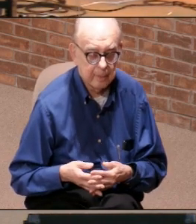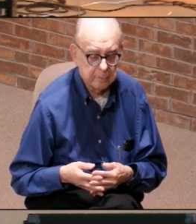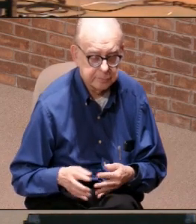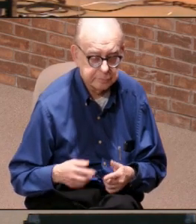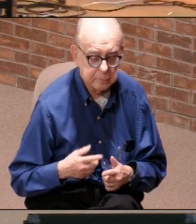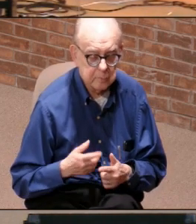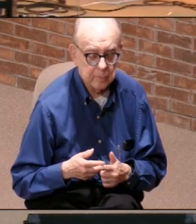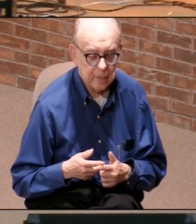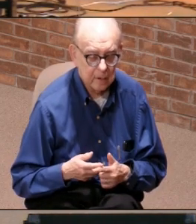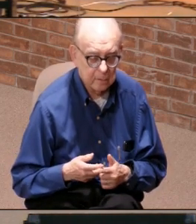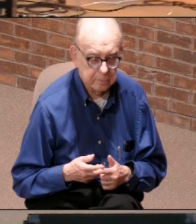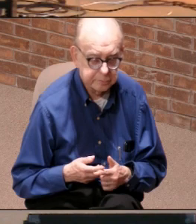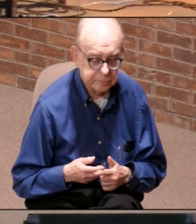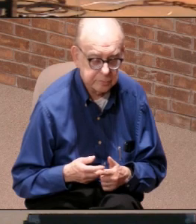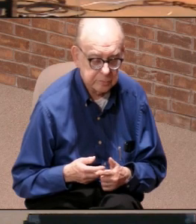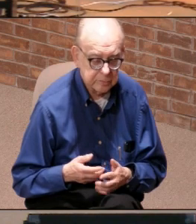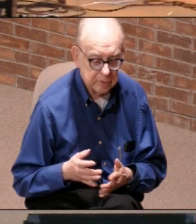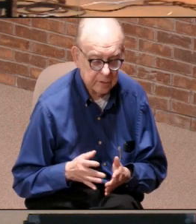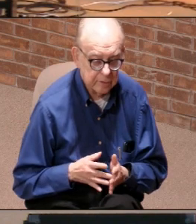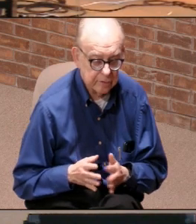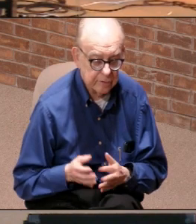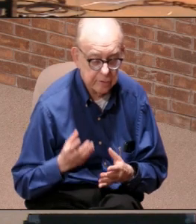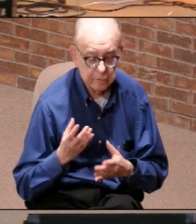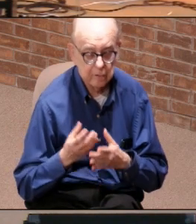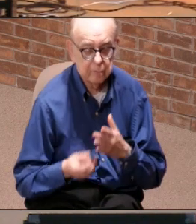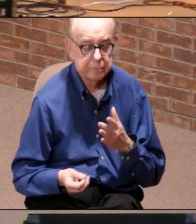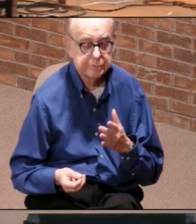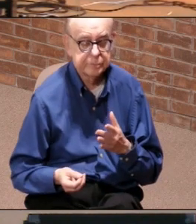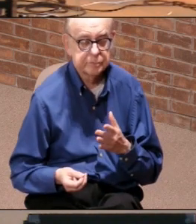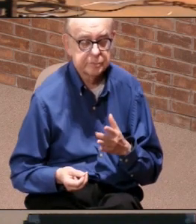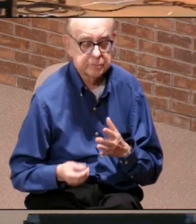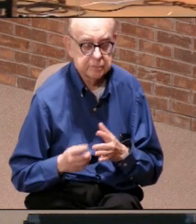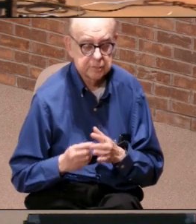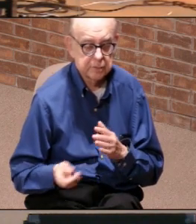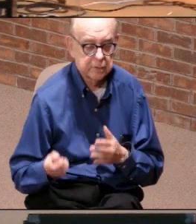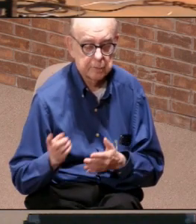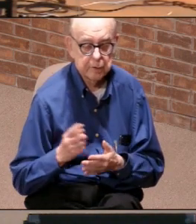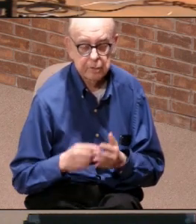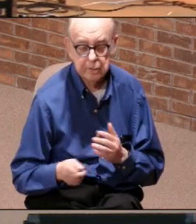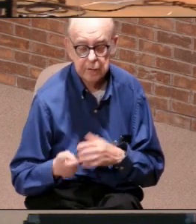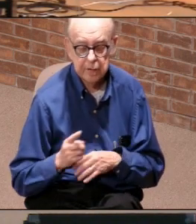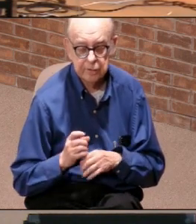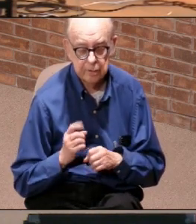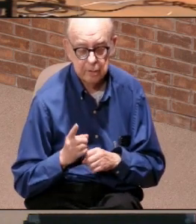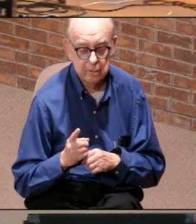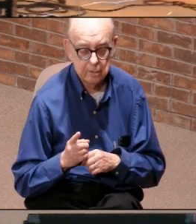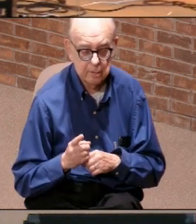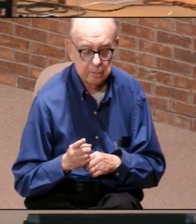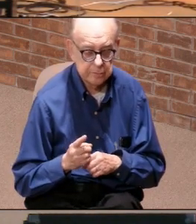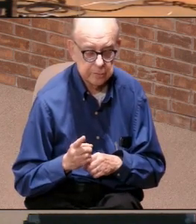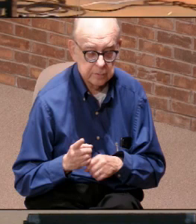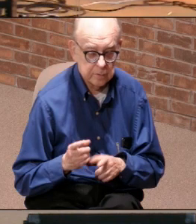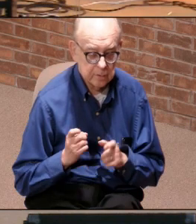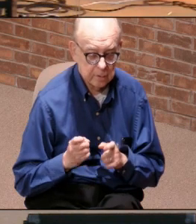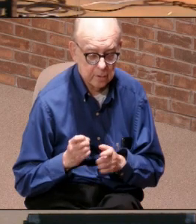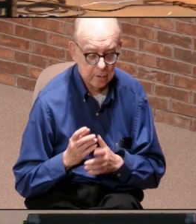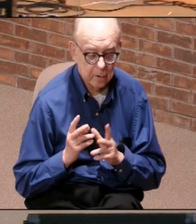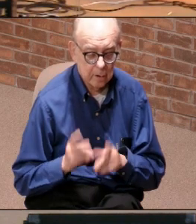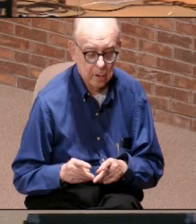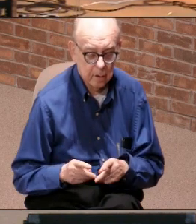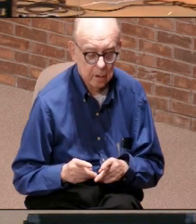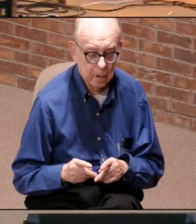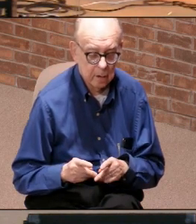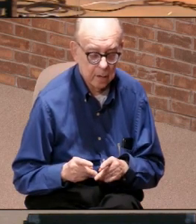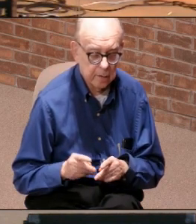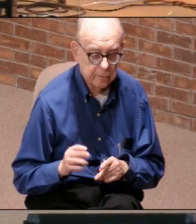And then he was gone. He disappeared till next year. Until all of a sudden somebody in junior high, I